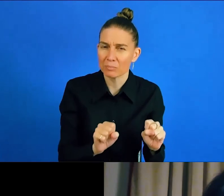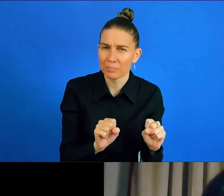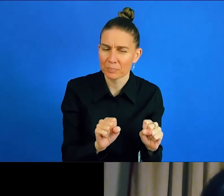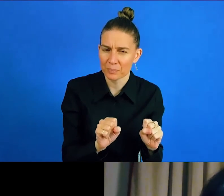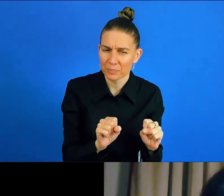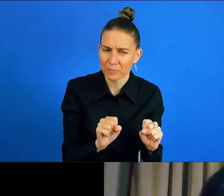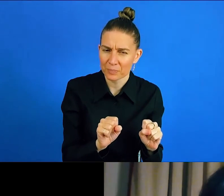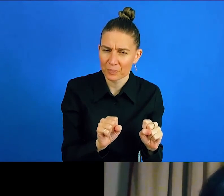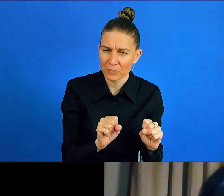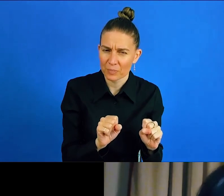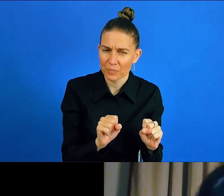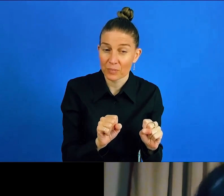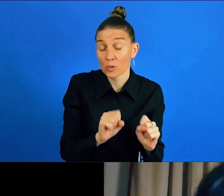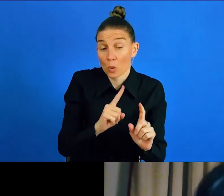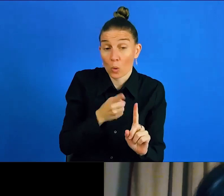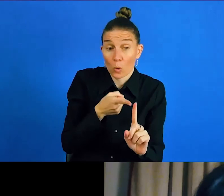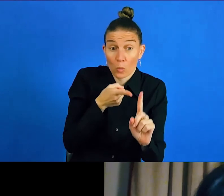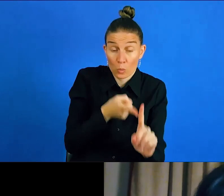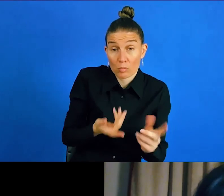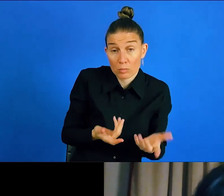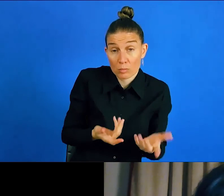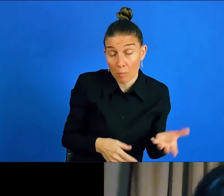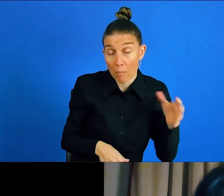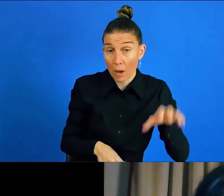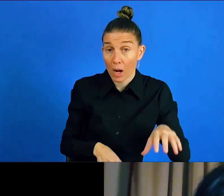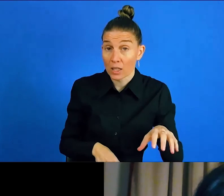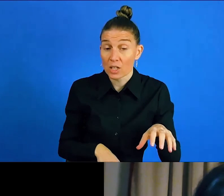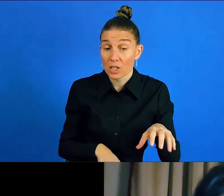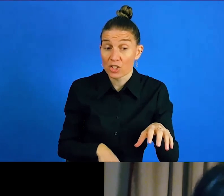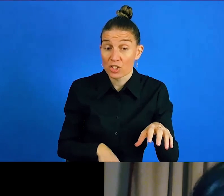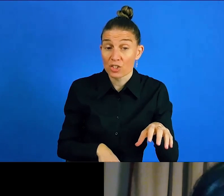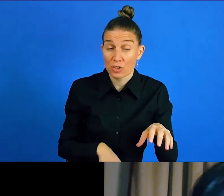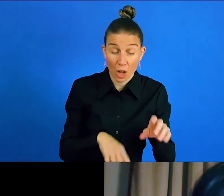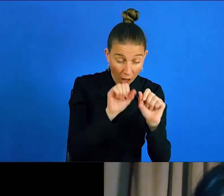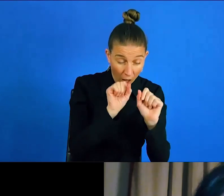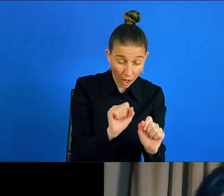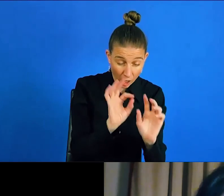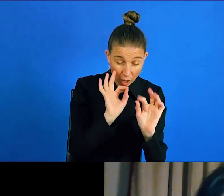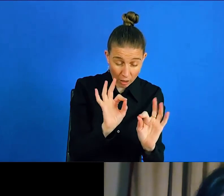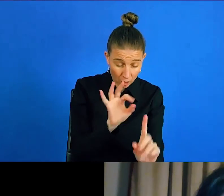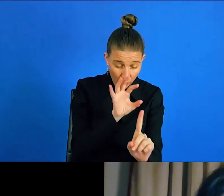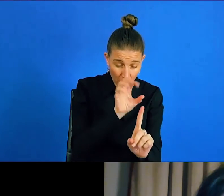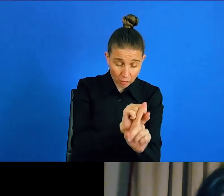if I speak specifically to the experience of Bangladesh, is in being able to identify